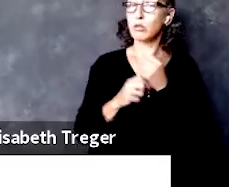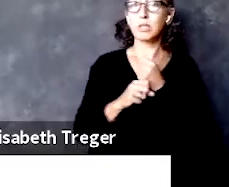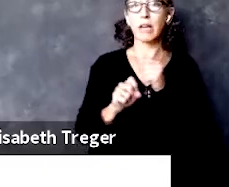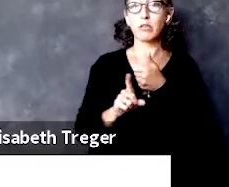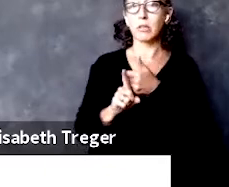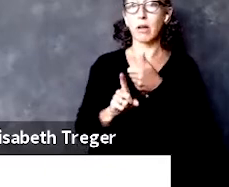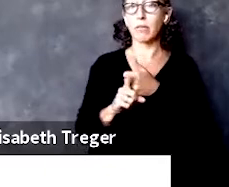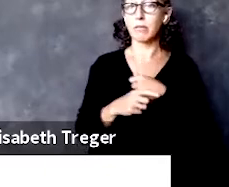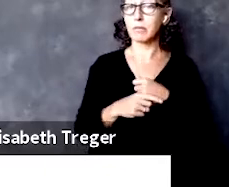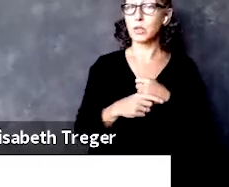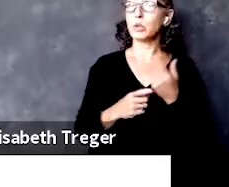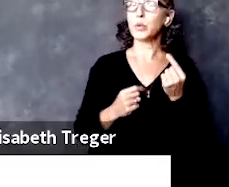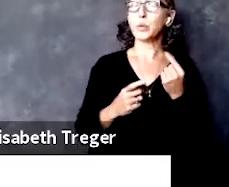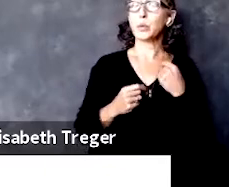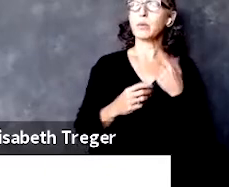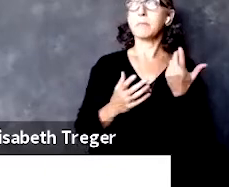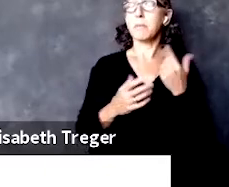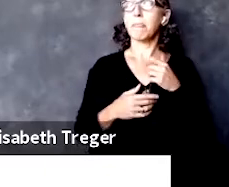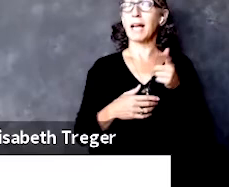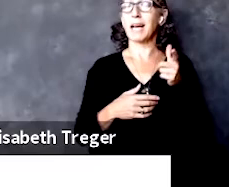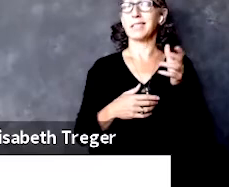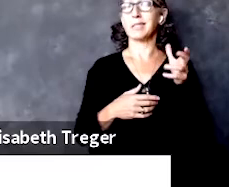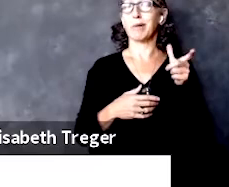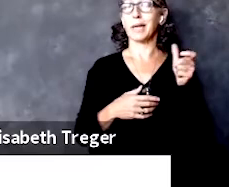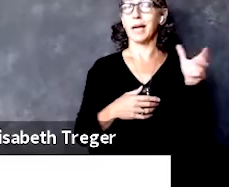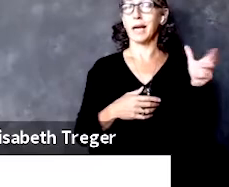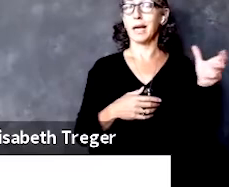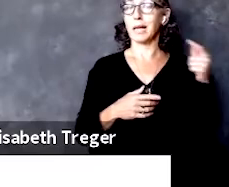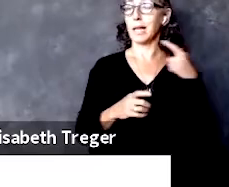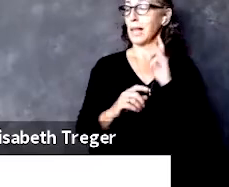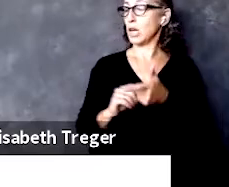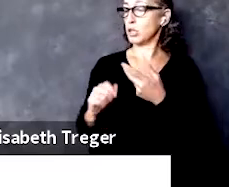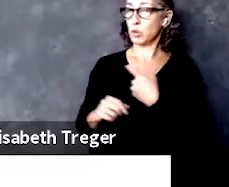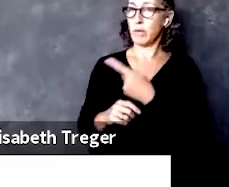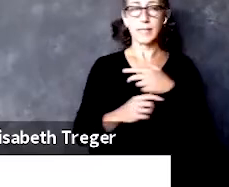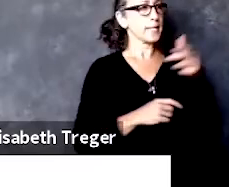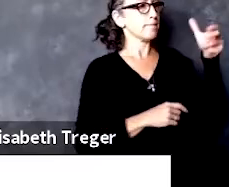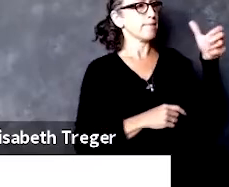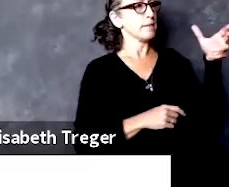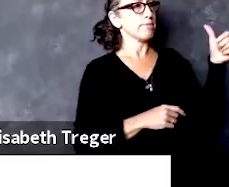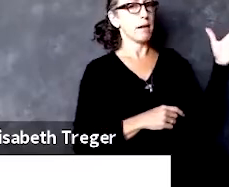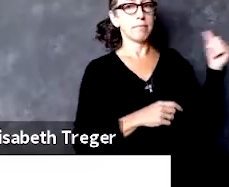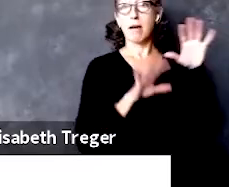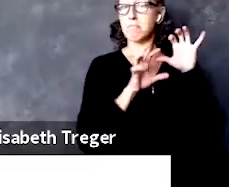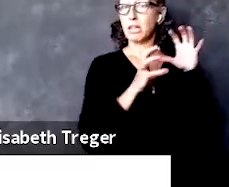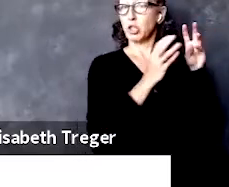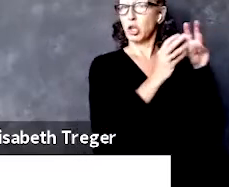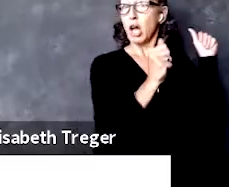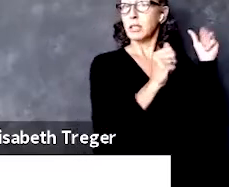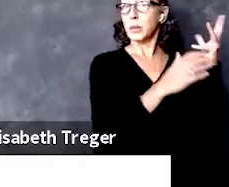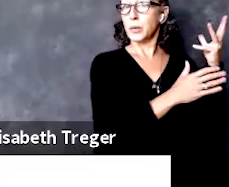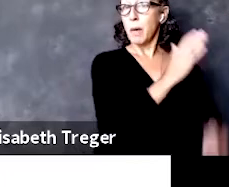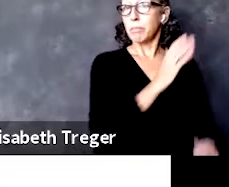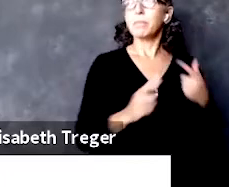was anti-monster juice and spray the monster out of the shower. And then he was willing to brush his teeth. There are times when we